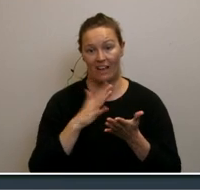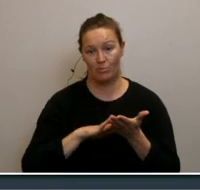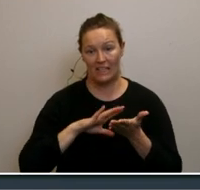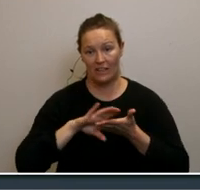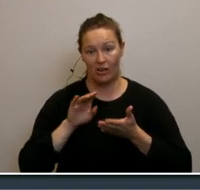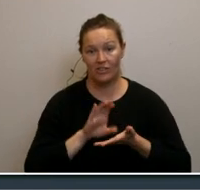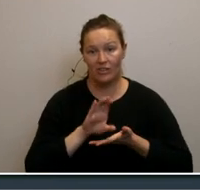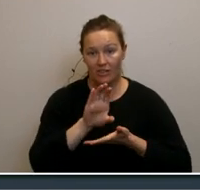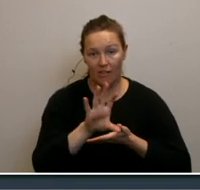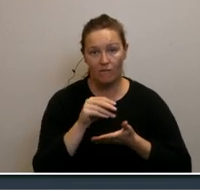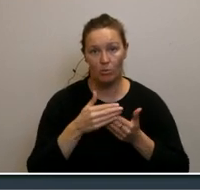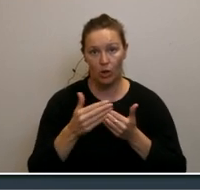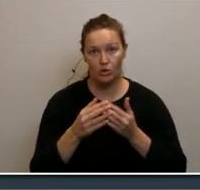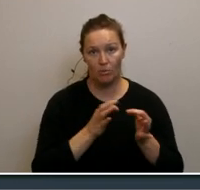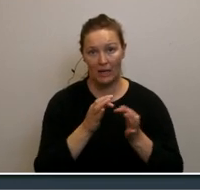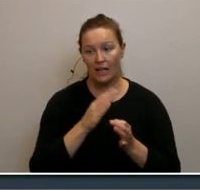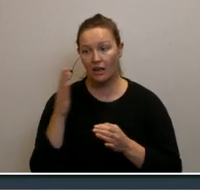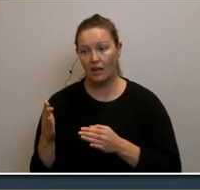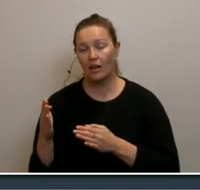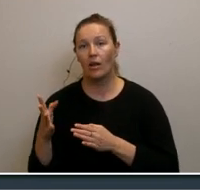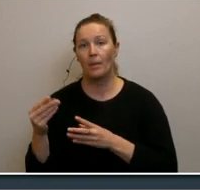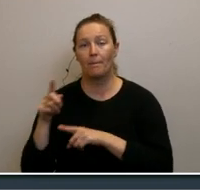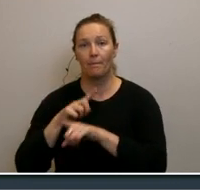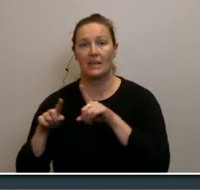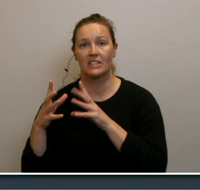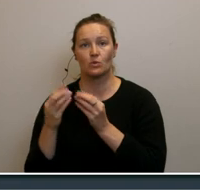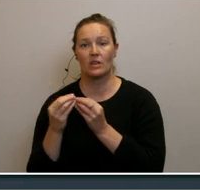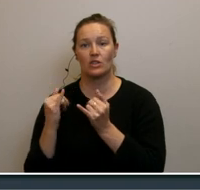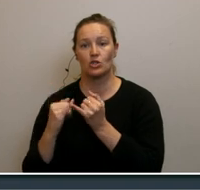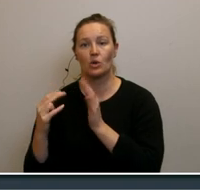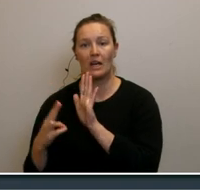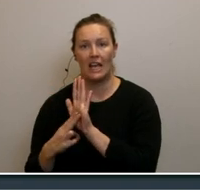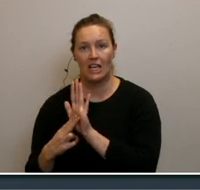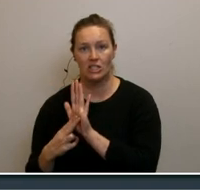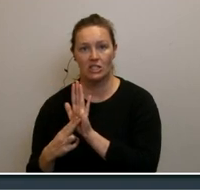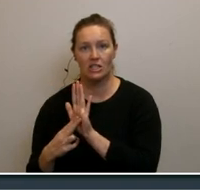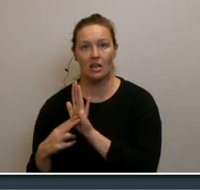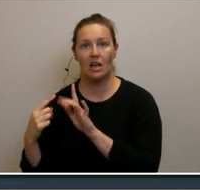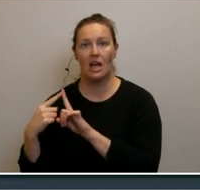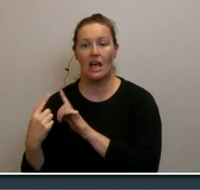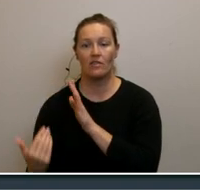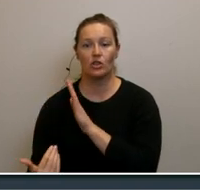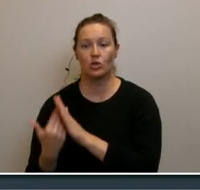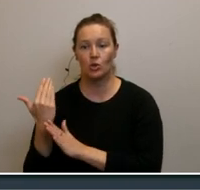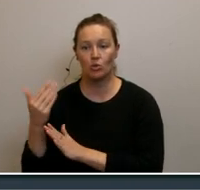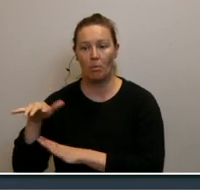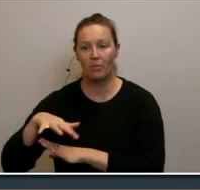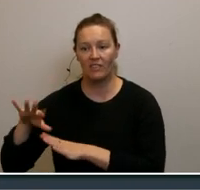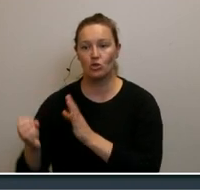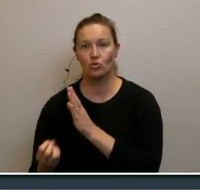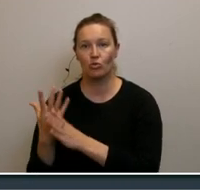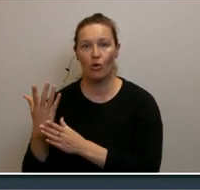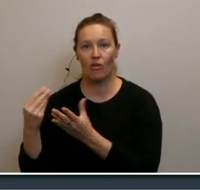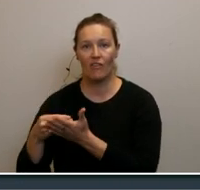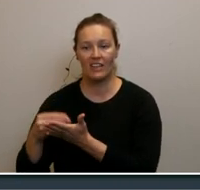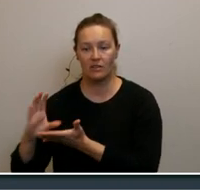its long-term plan. And we've also got meetings with Stuart Nash and the new Provincial Growth